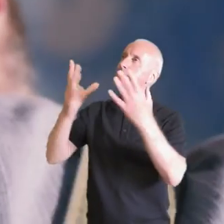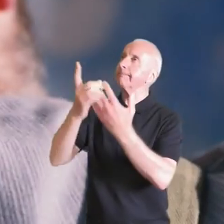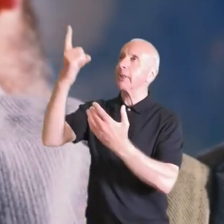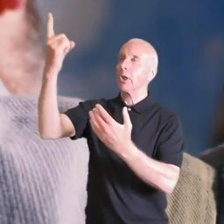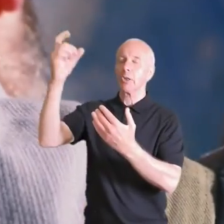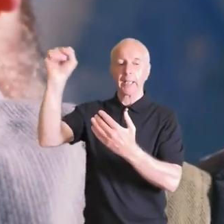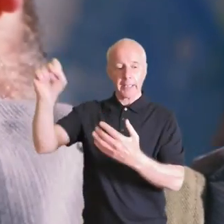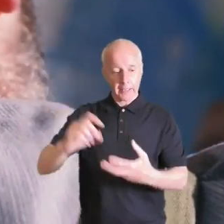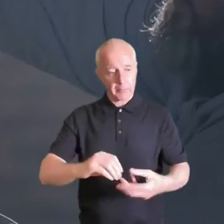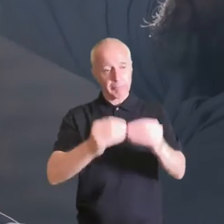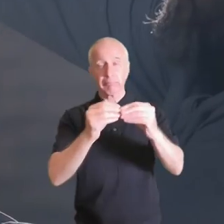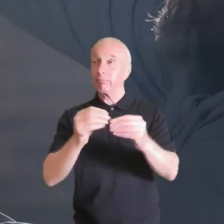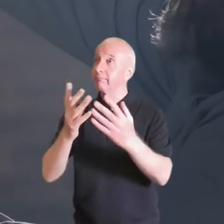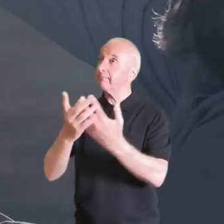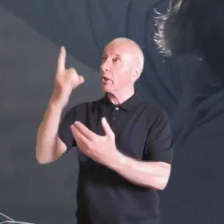God works his canvas.